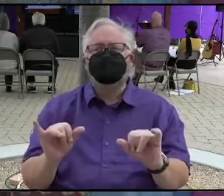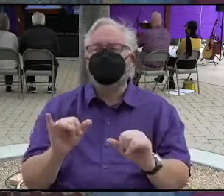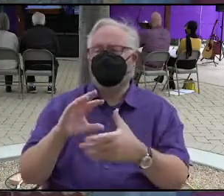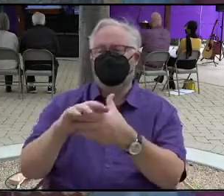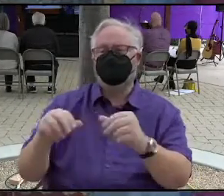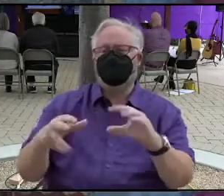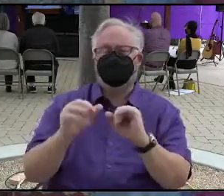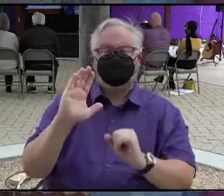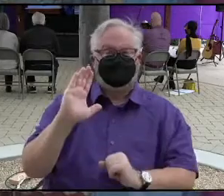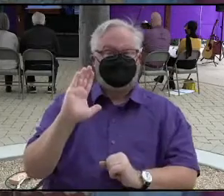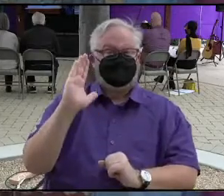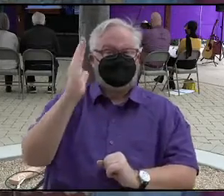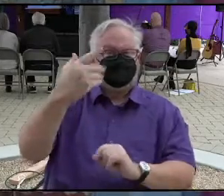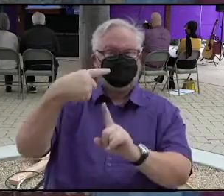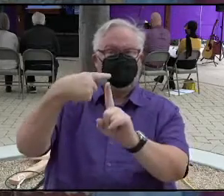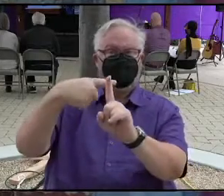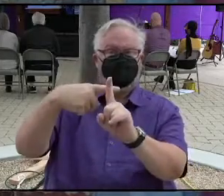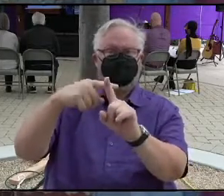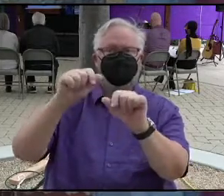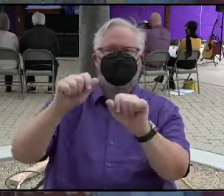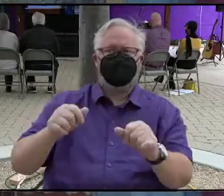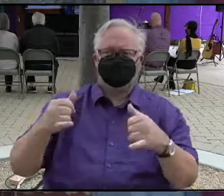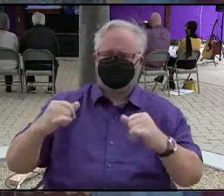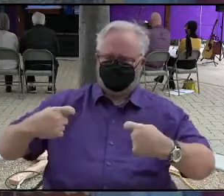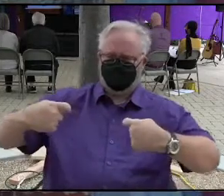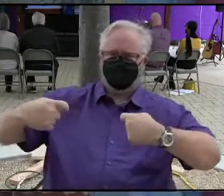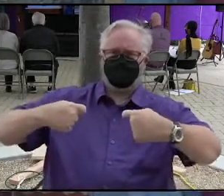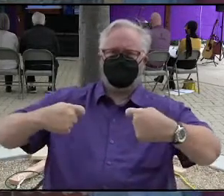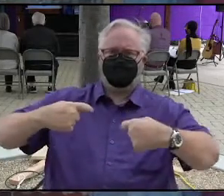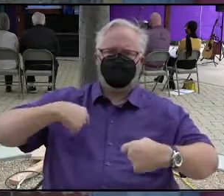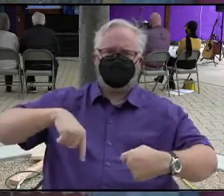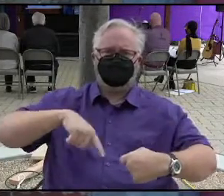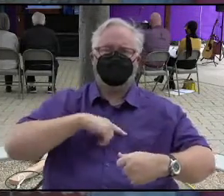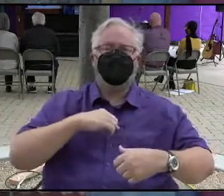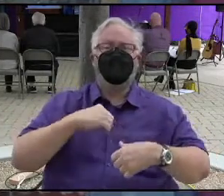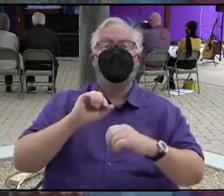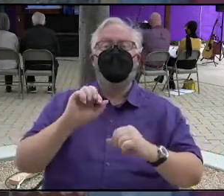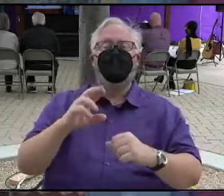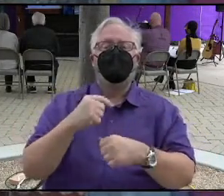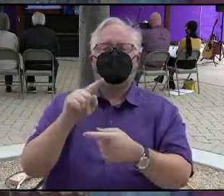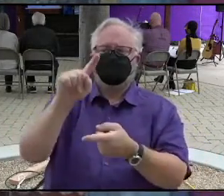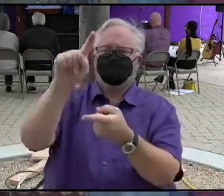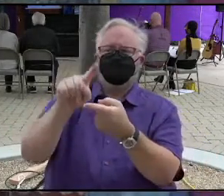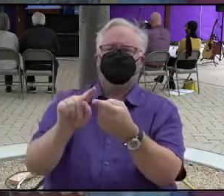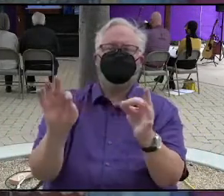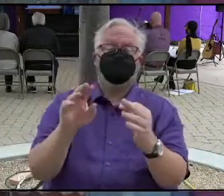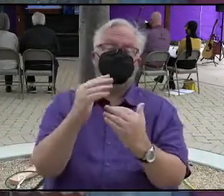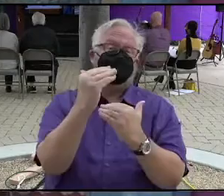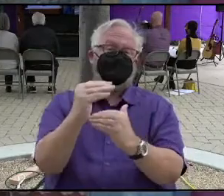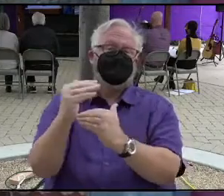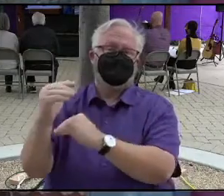seem positive can serve to control us, or trivialize us, or limit us.